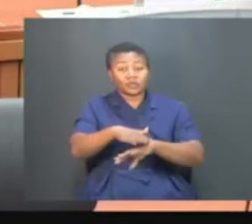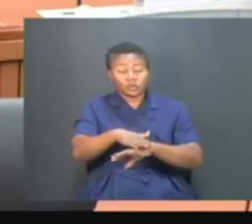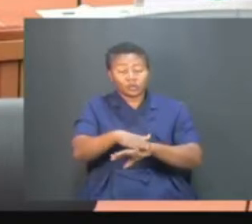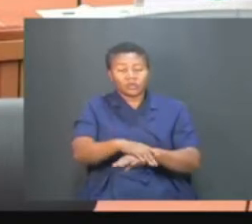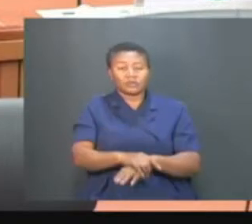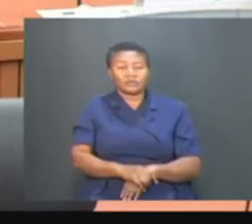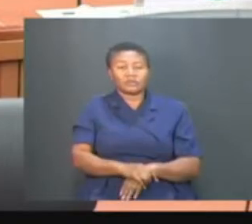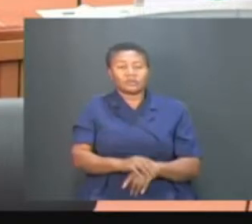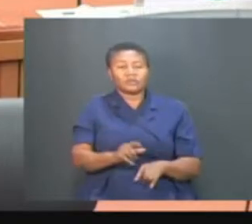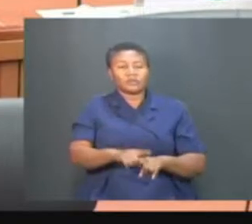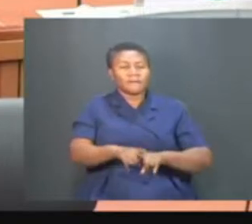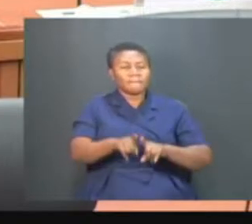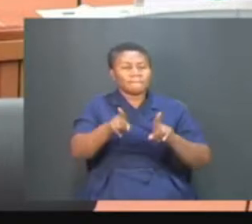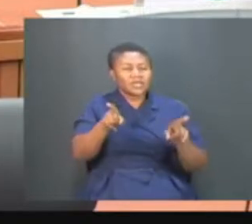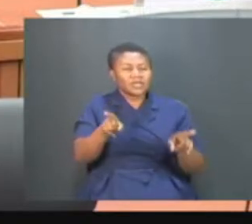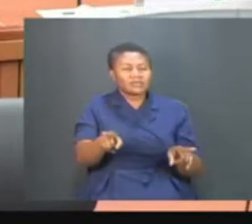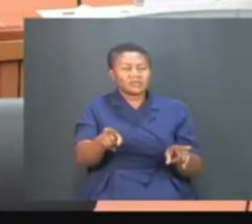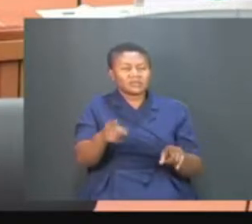But Mr. Speaker,